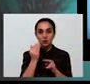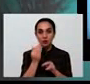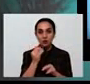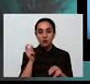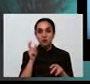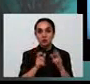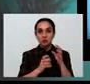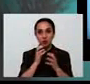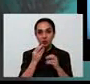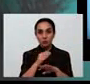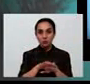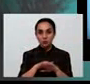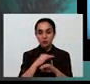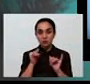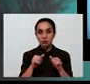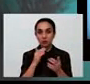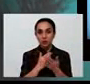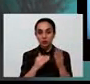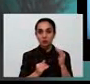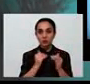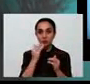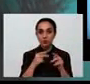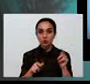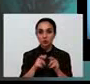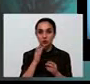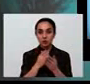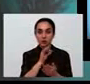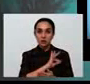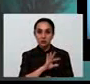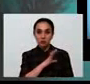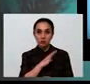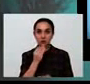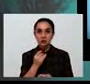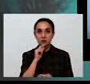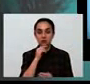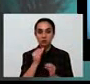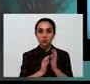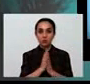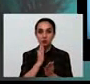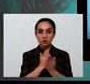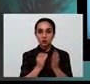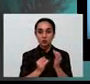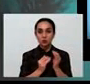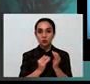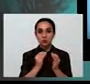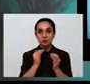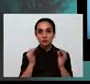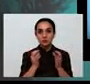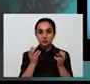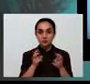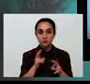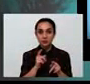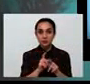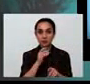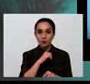bozorining imkoniyatlari yana bir yuqori bir yo'nalishlarga ega bo'lganligi, iqtisodiy o'sishning yuqori sur'atlarini saqlab qoldi